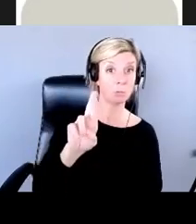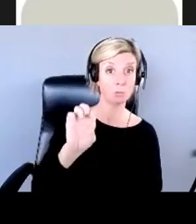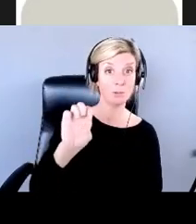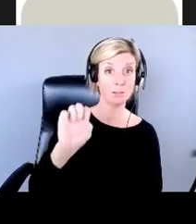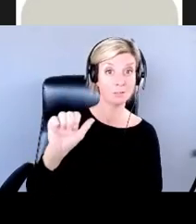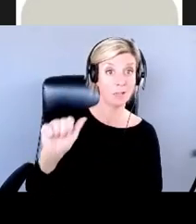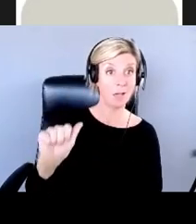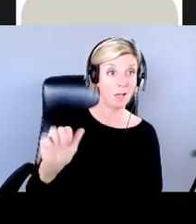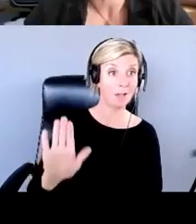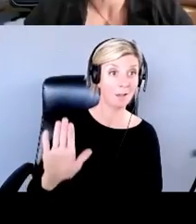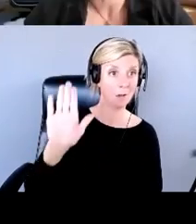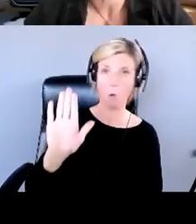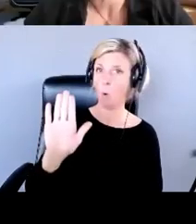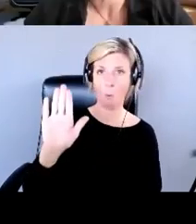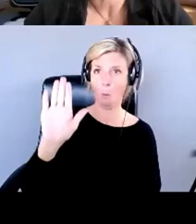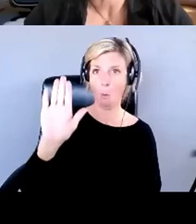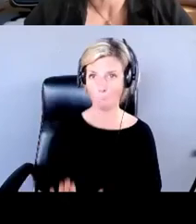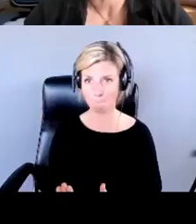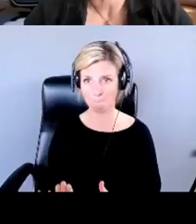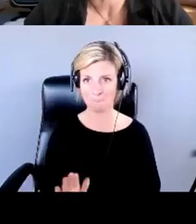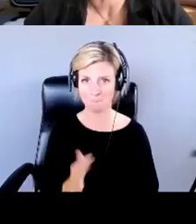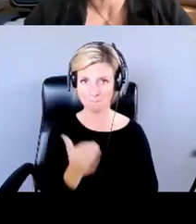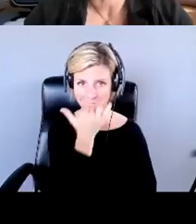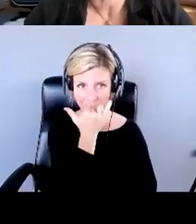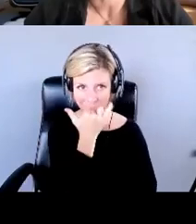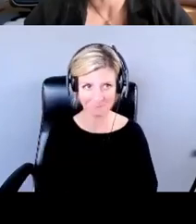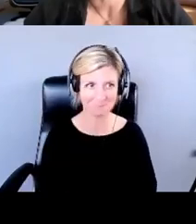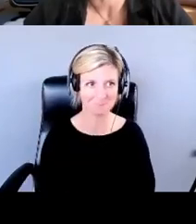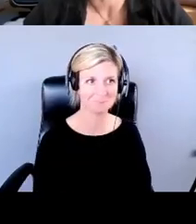hand? That was a residual hand, right? Okay.